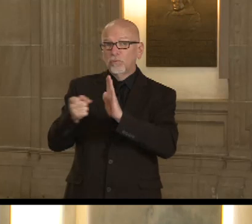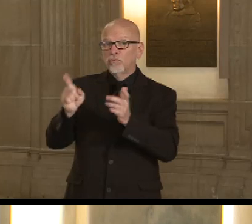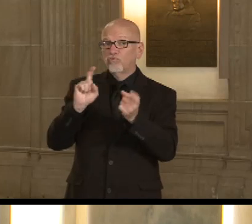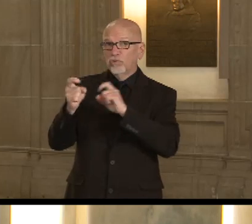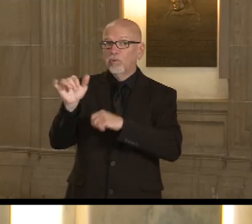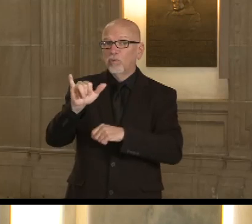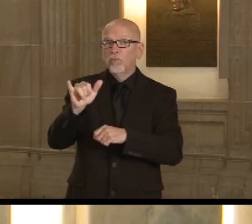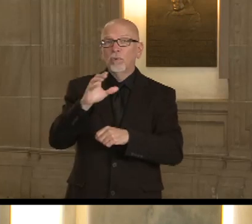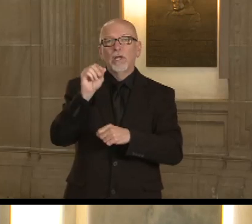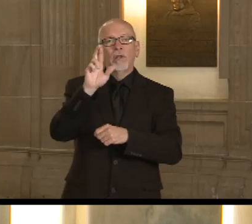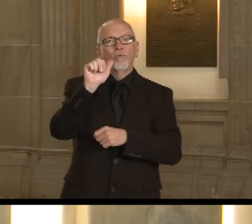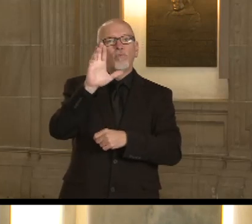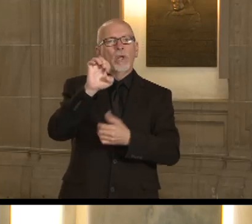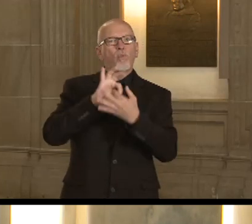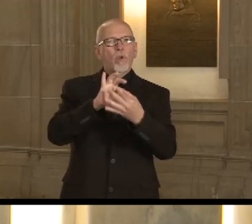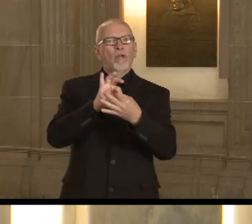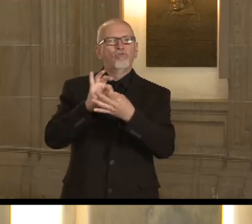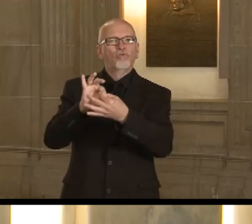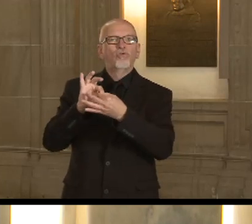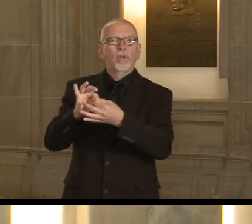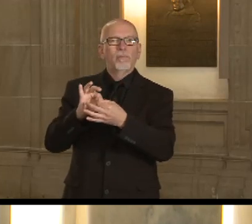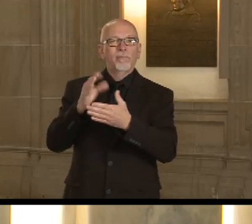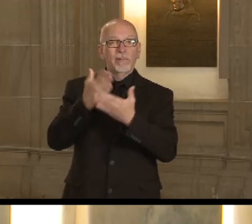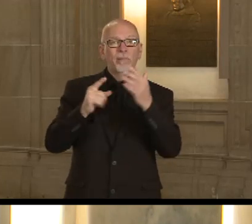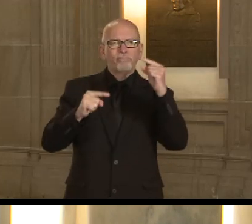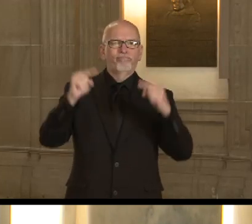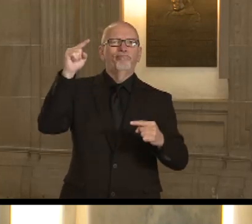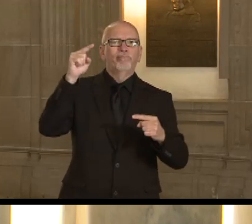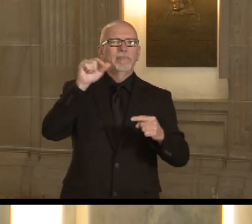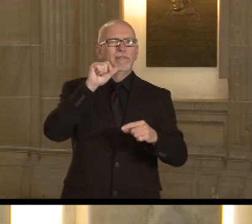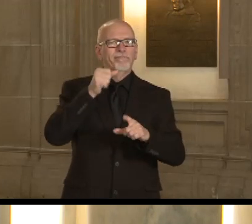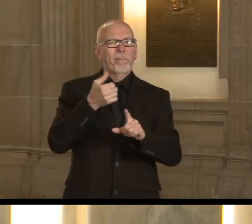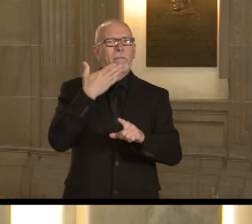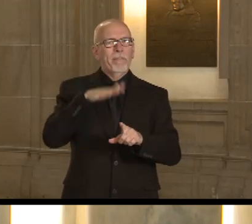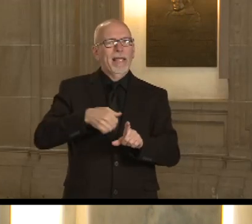race relations for those disproportionately affected.